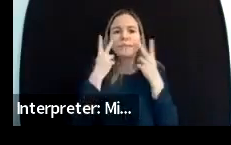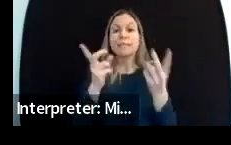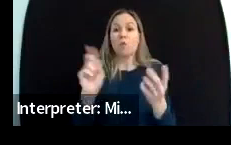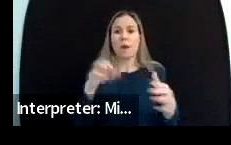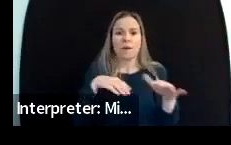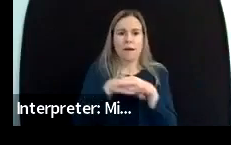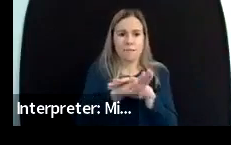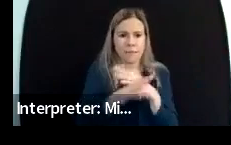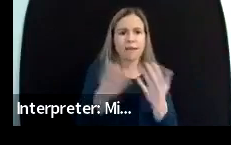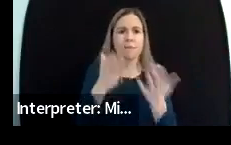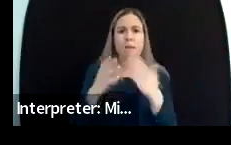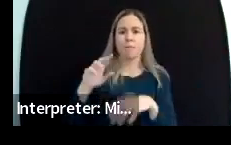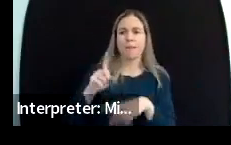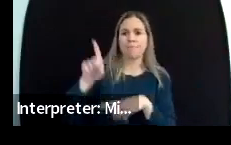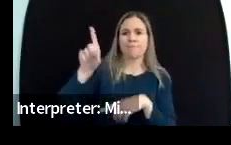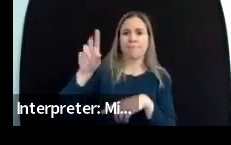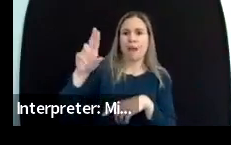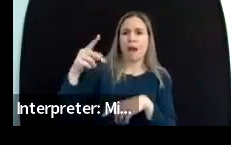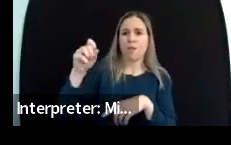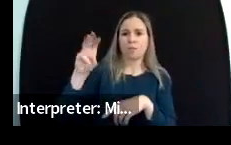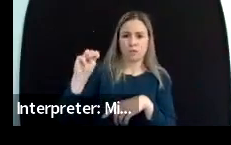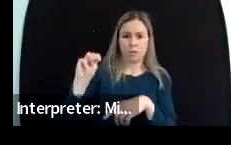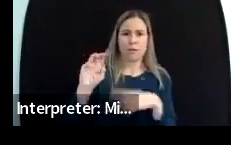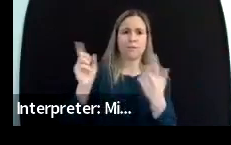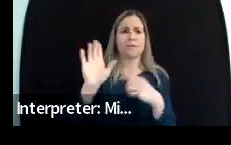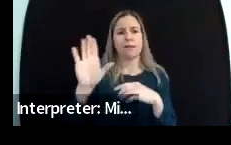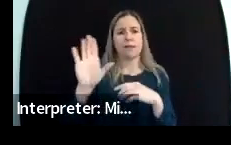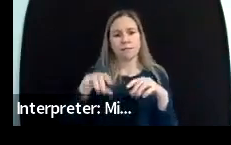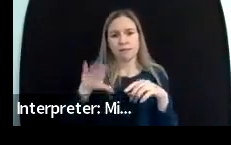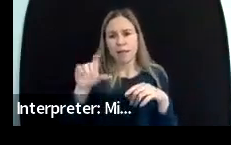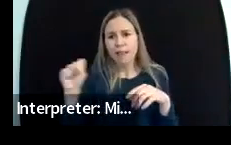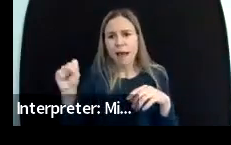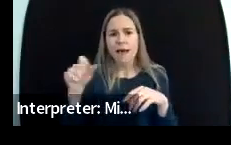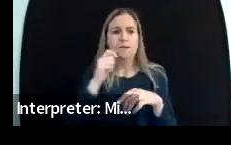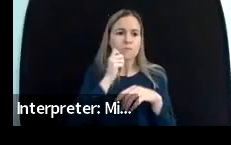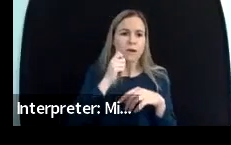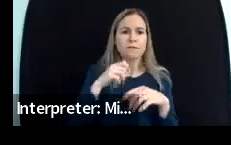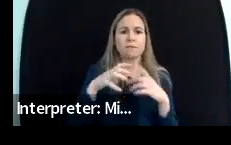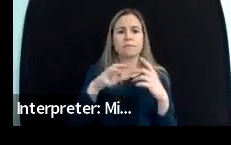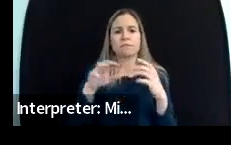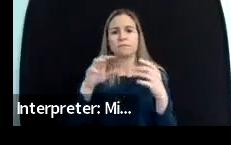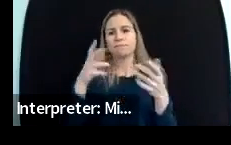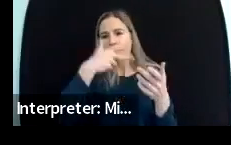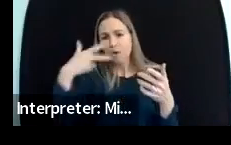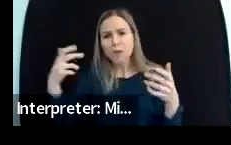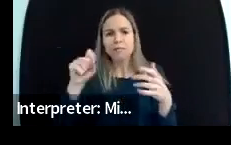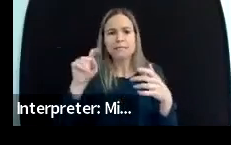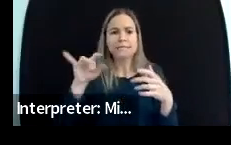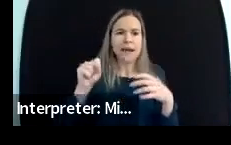that are way upstream are like a person's class or race, ethnicity, immigration status, law and regulation, which we saw in that